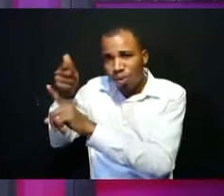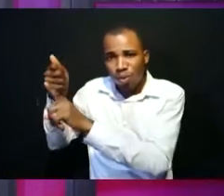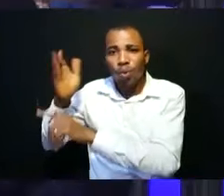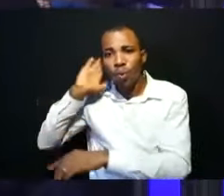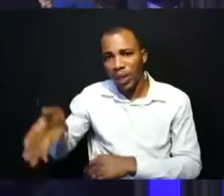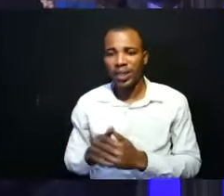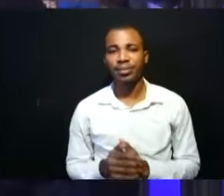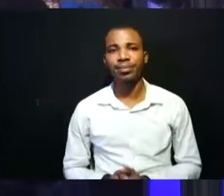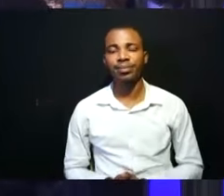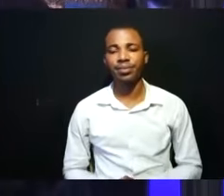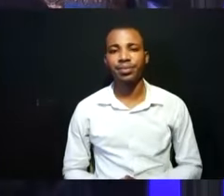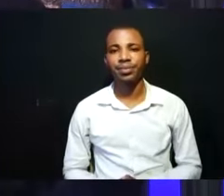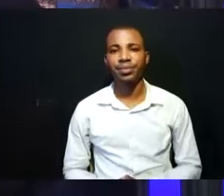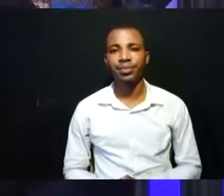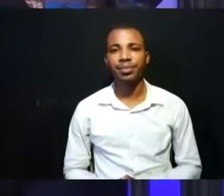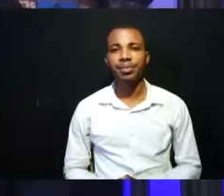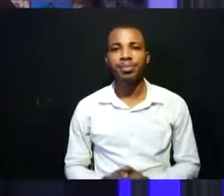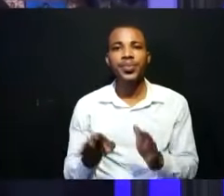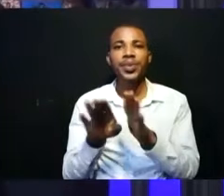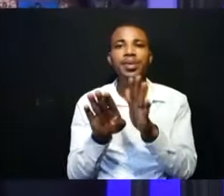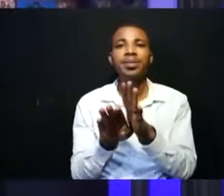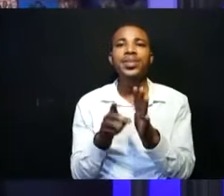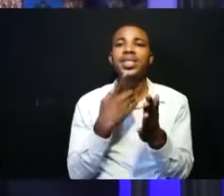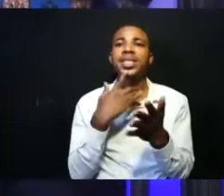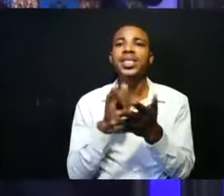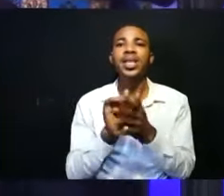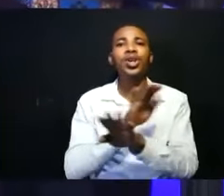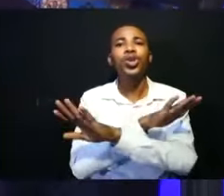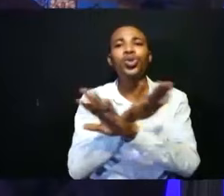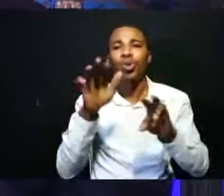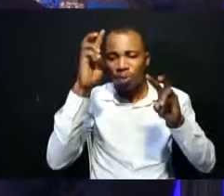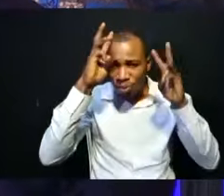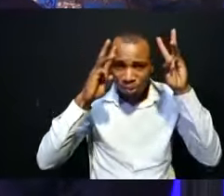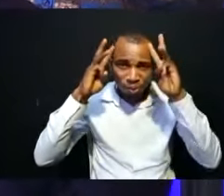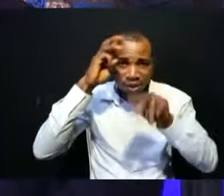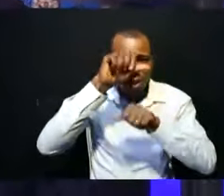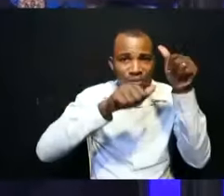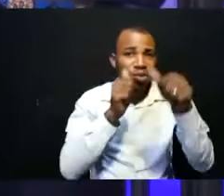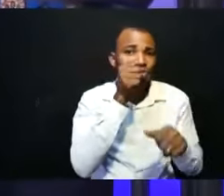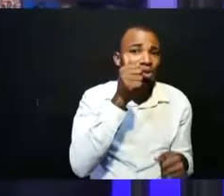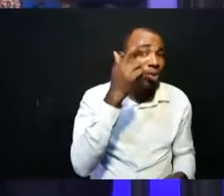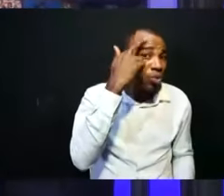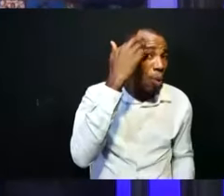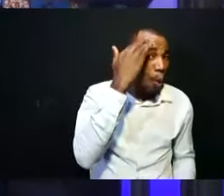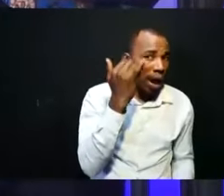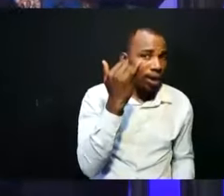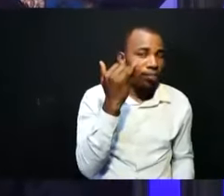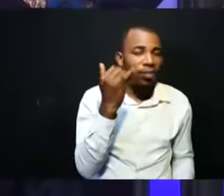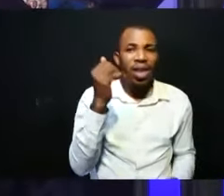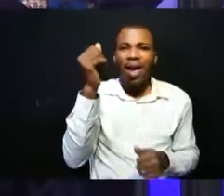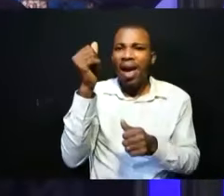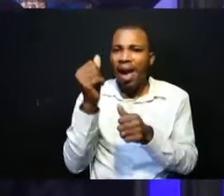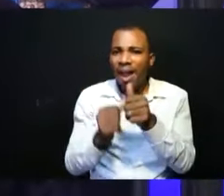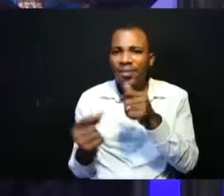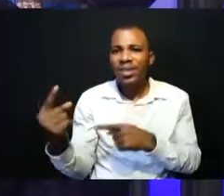Why are you saying that don't let us go into worrying about tomorrow is this? Each day has